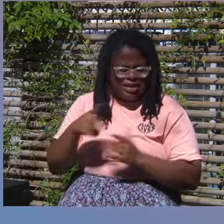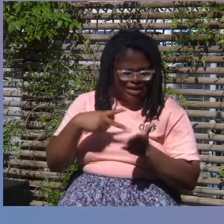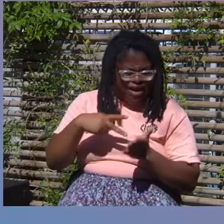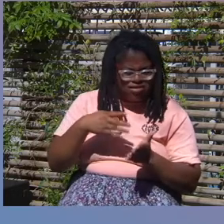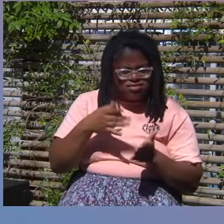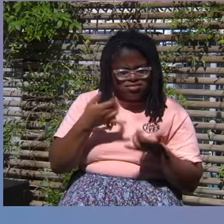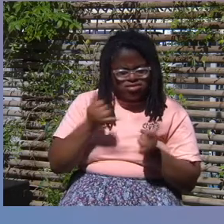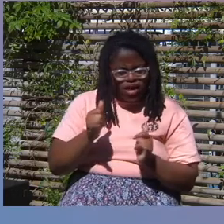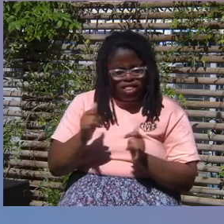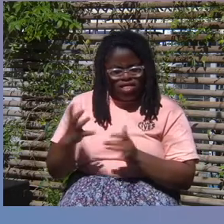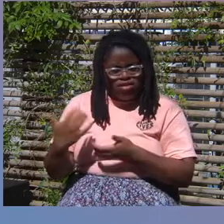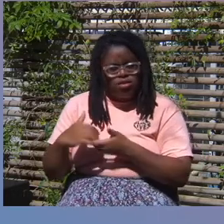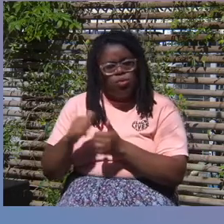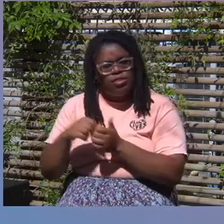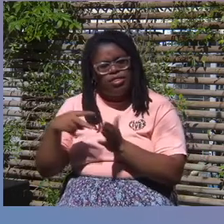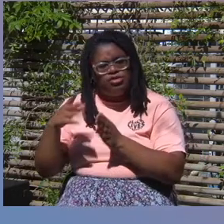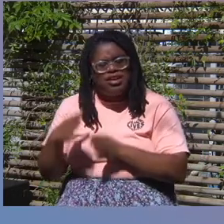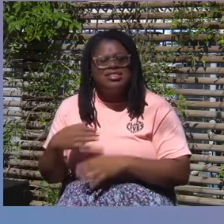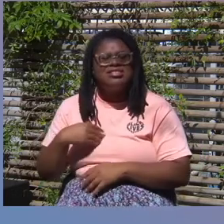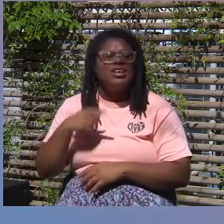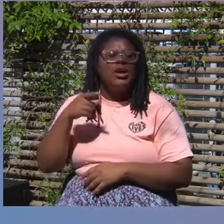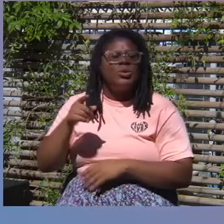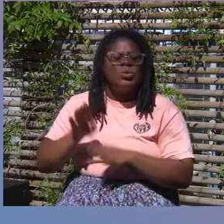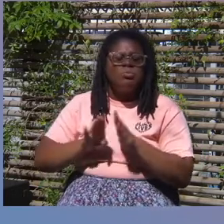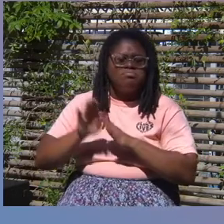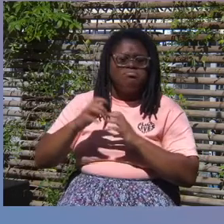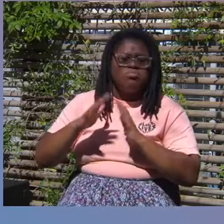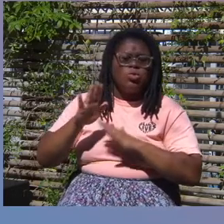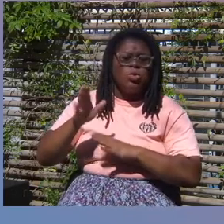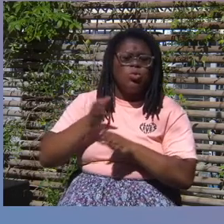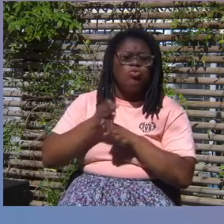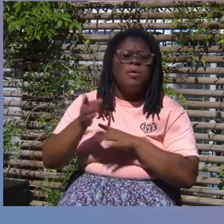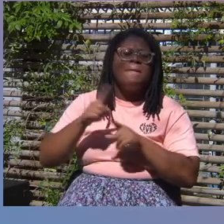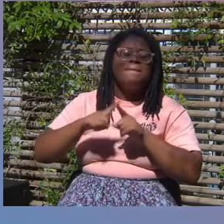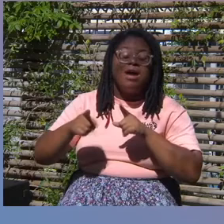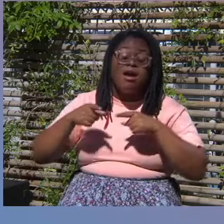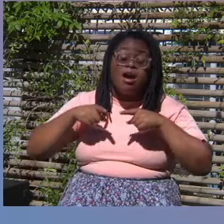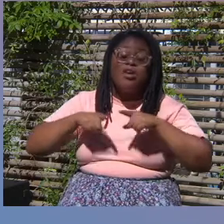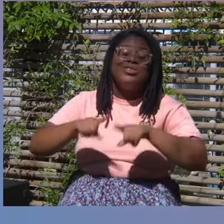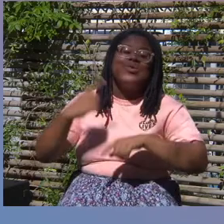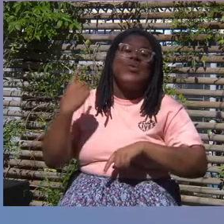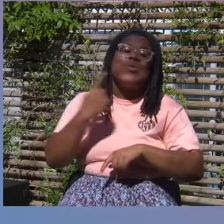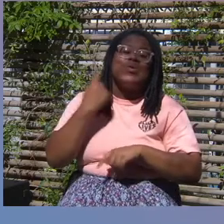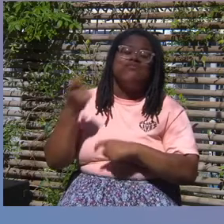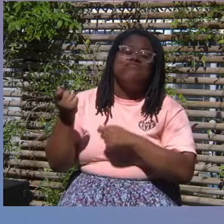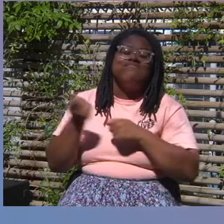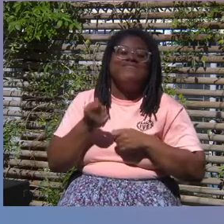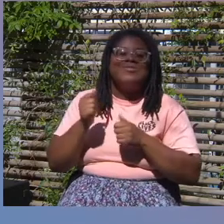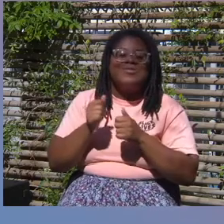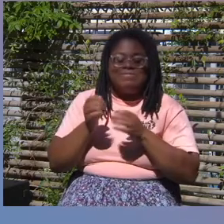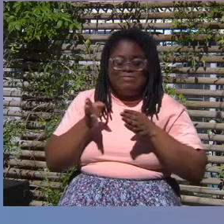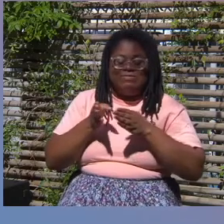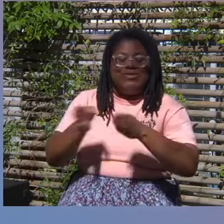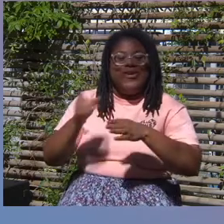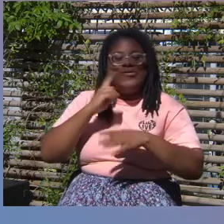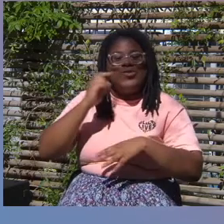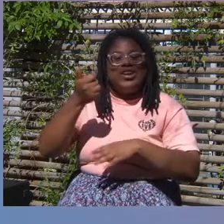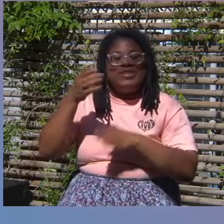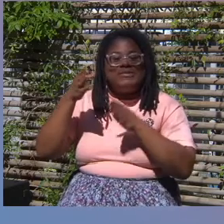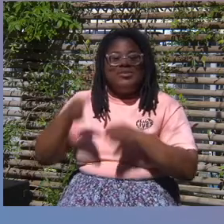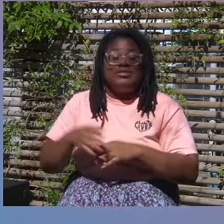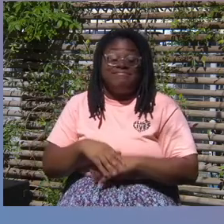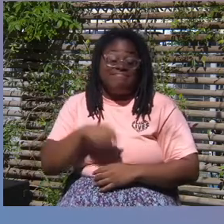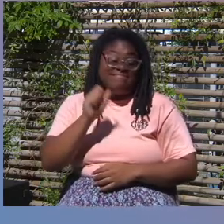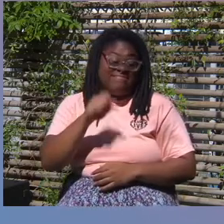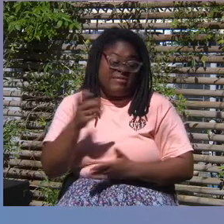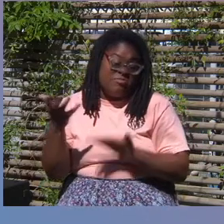because I know that you have spent a lot of time building your own career, but in conjunction always with paving the way for someone else. Bringing